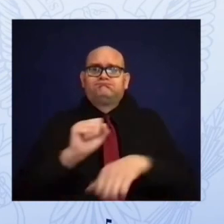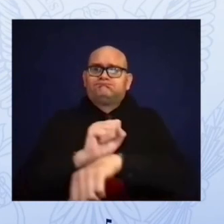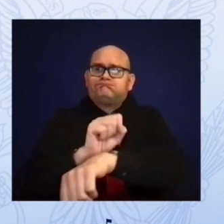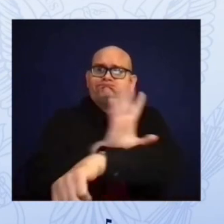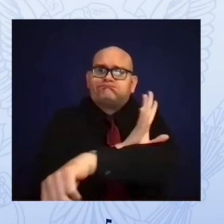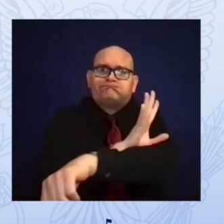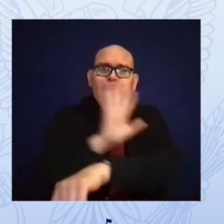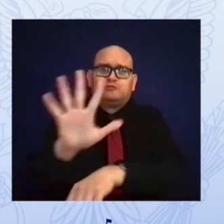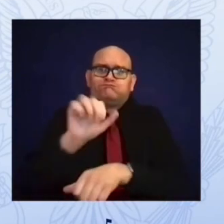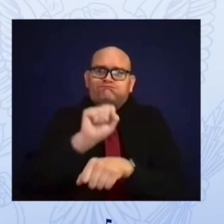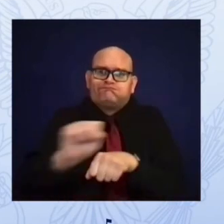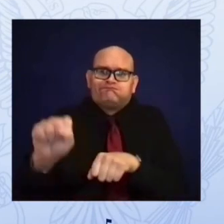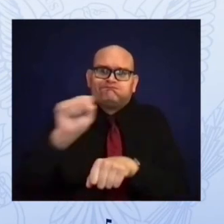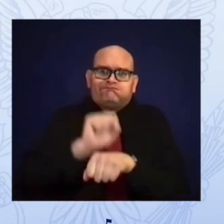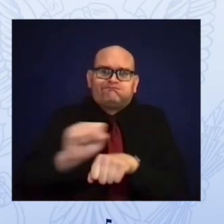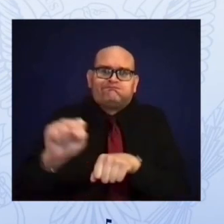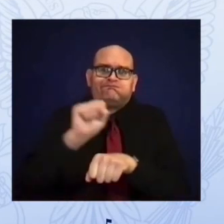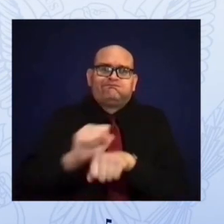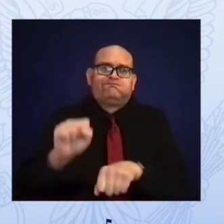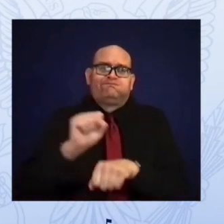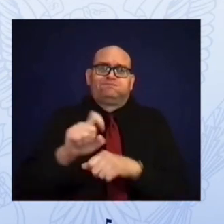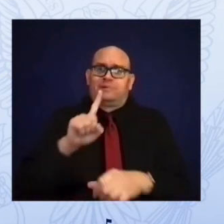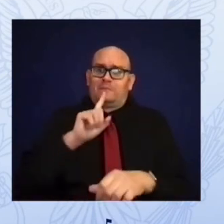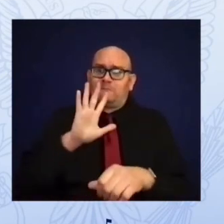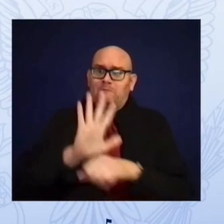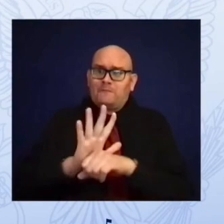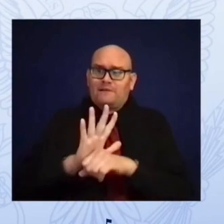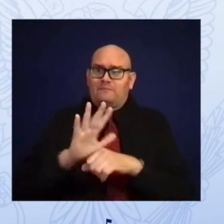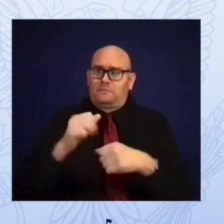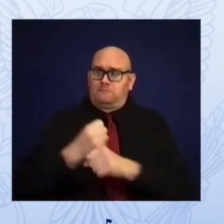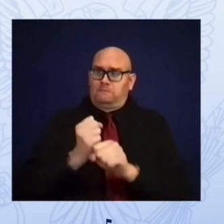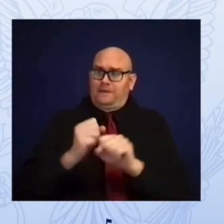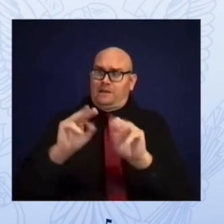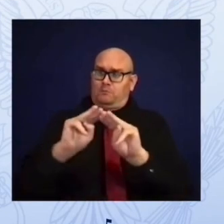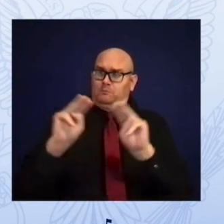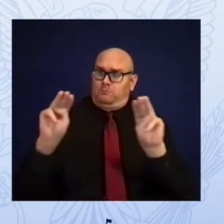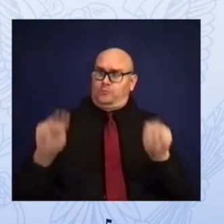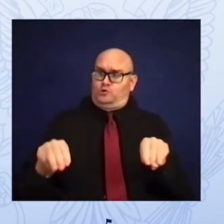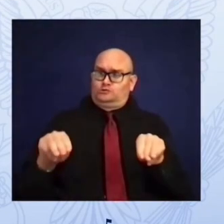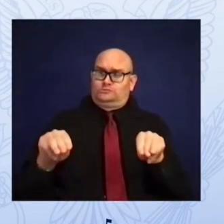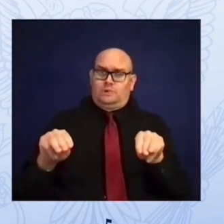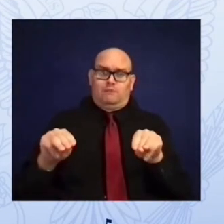us. I also want to thank the Institute of Museum and Library